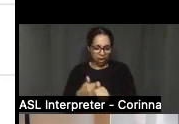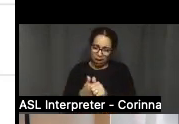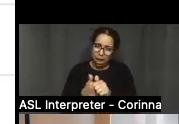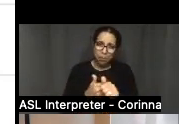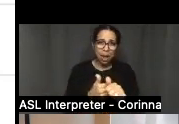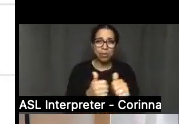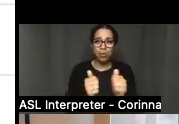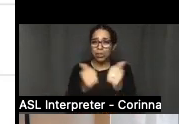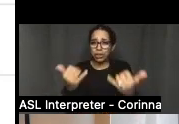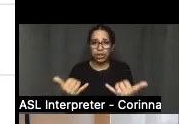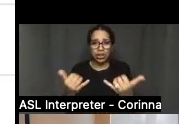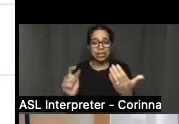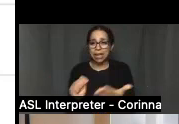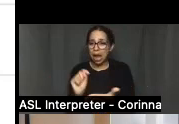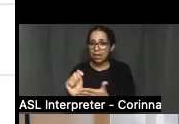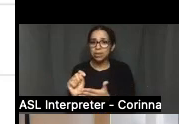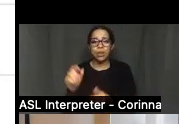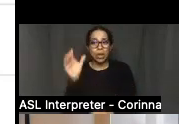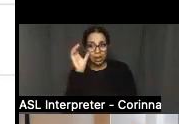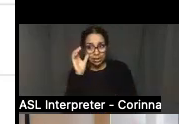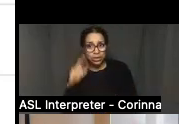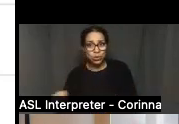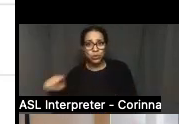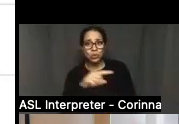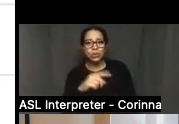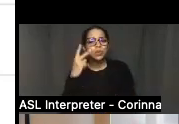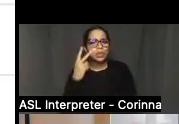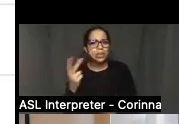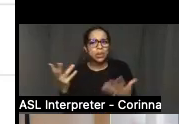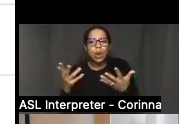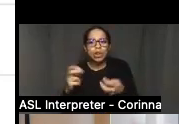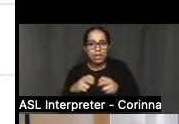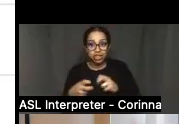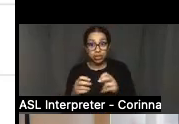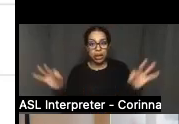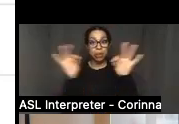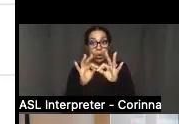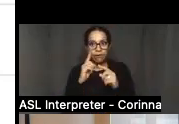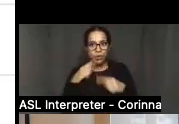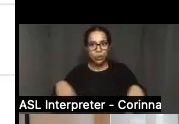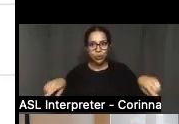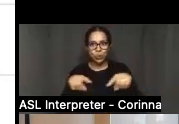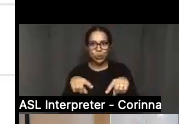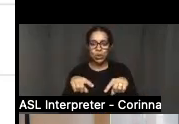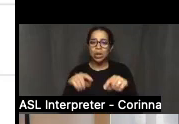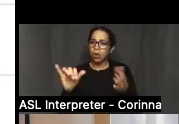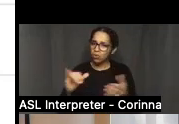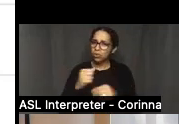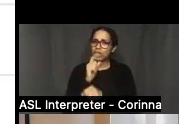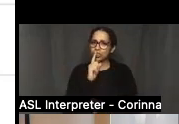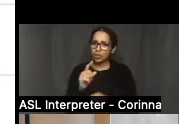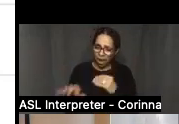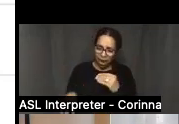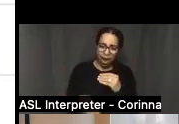to all of you to hear what are the issues that are important to you, and making sure then that we are adding questions as we can